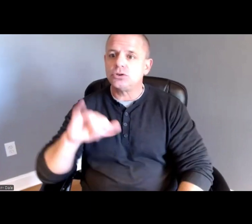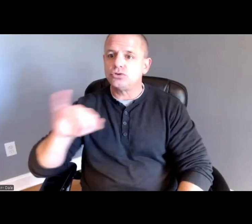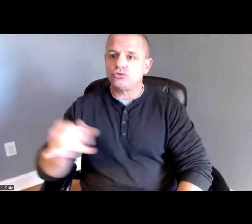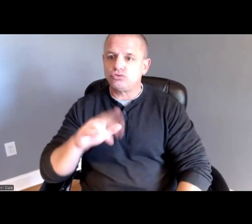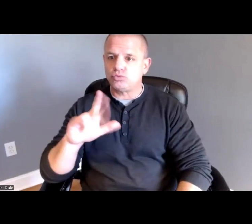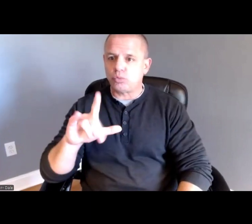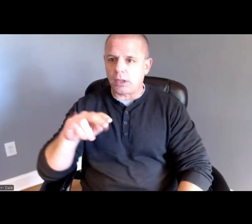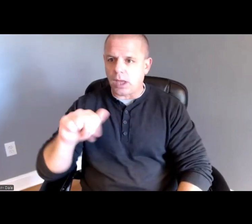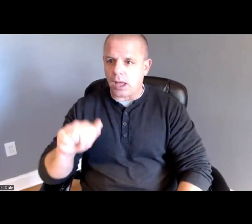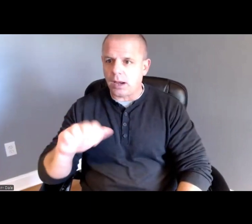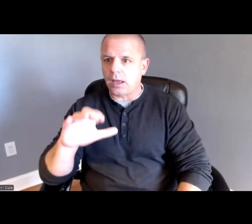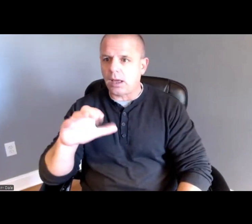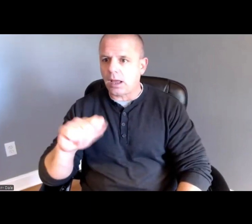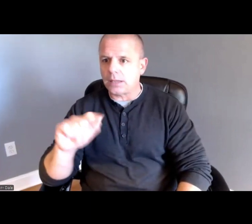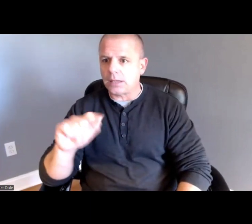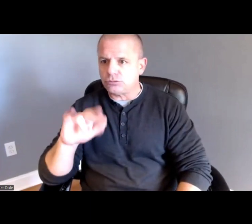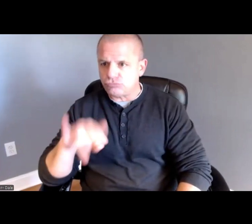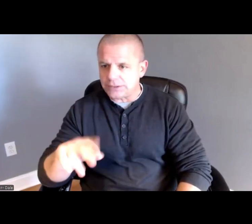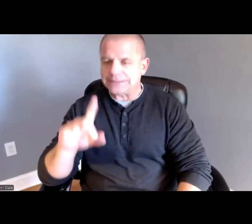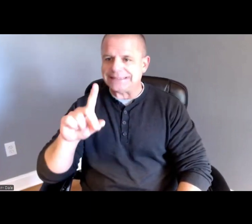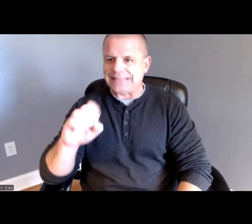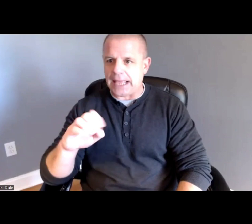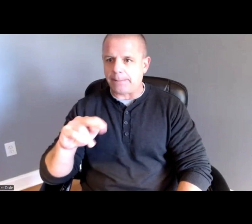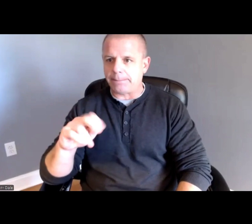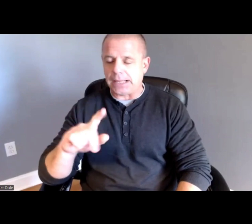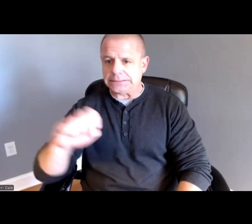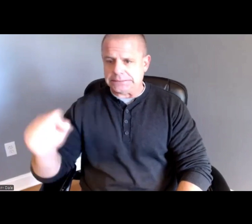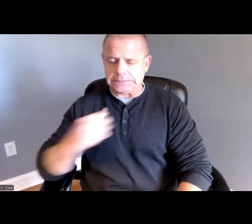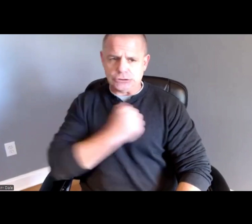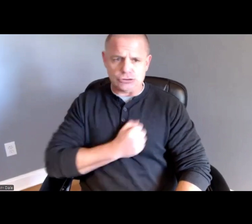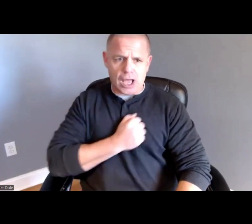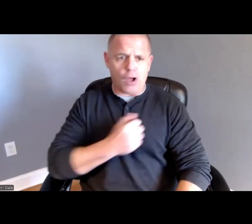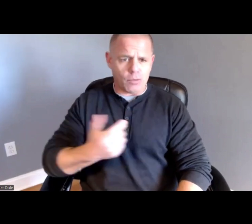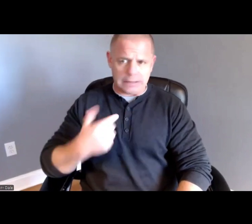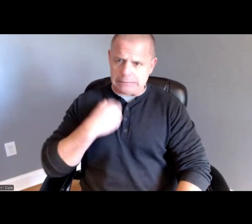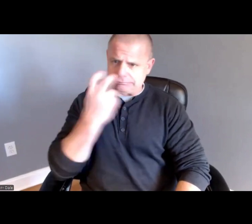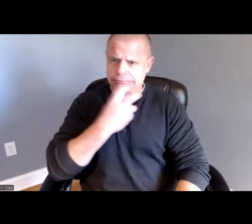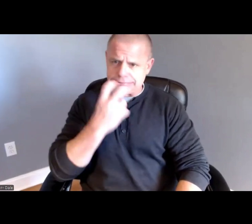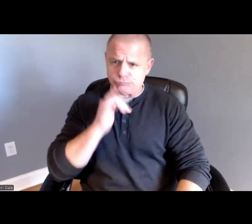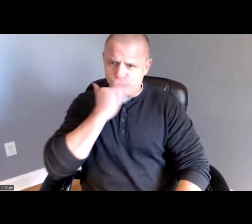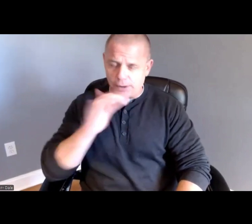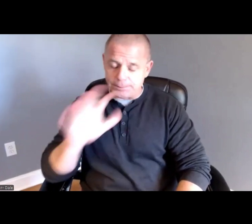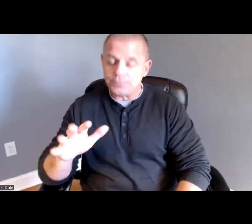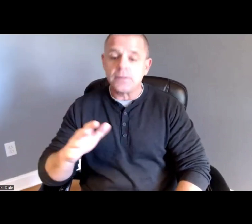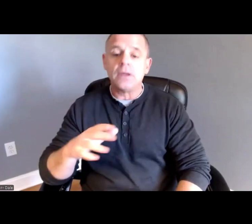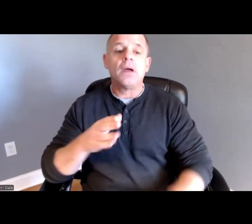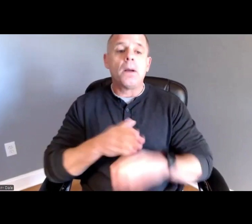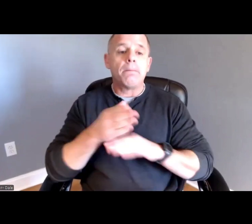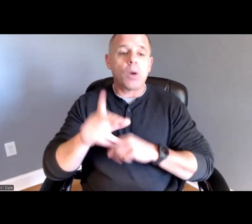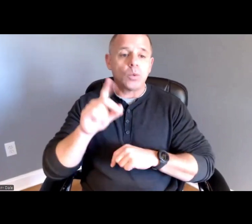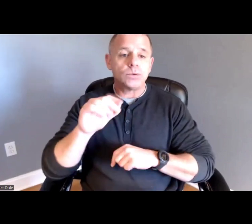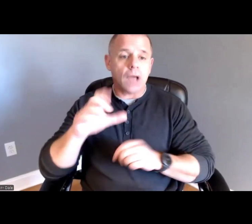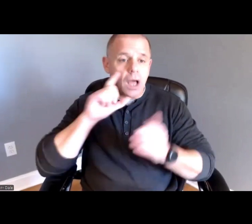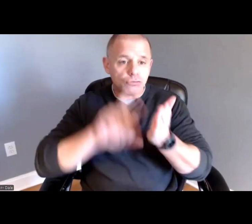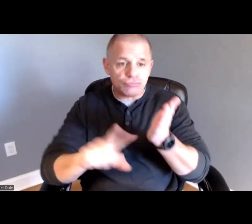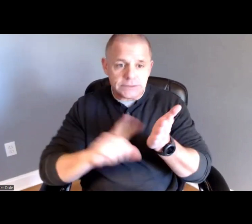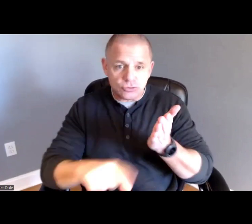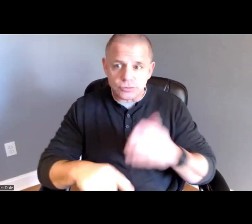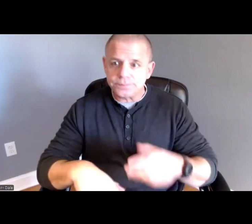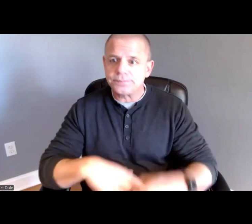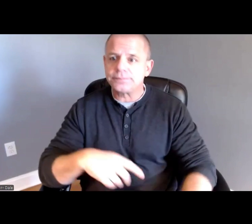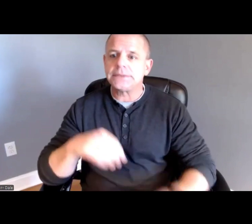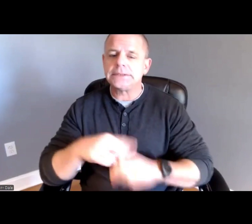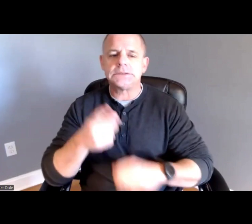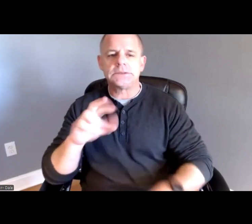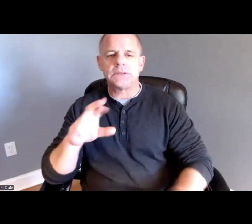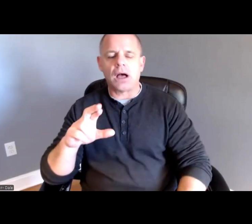de Meneses, sorry, I practiced too, is a postdoctoral researcher in Dr. Brian Altman's lab at